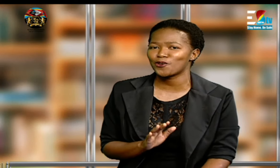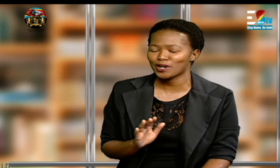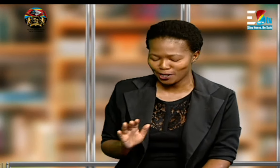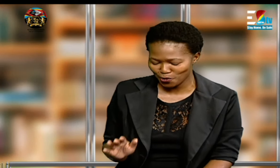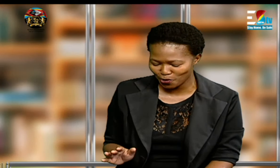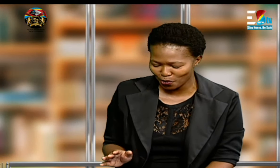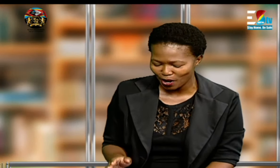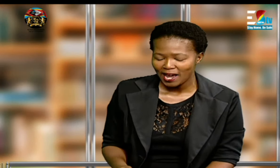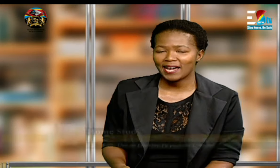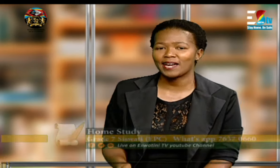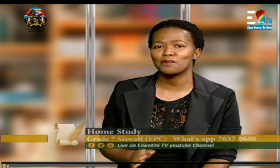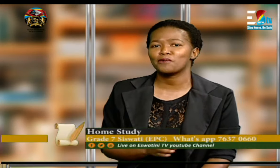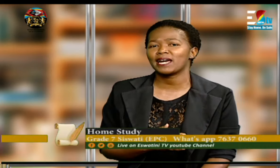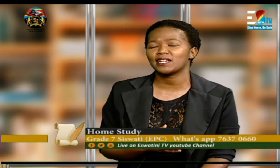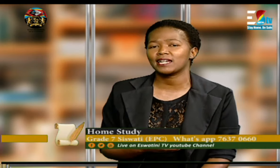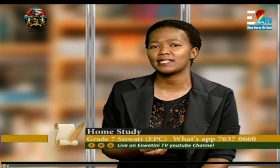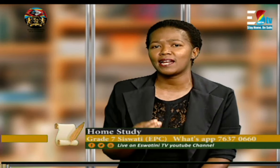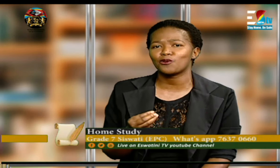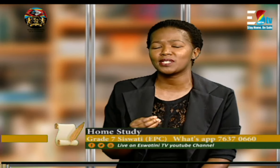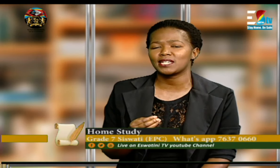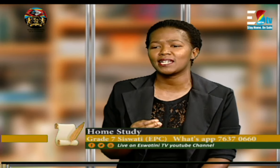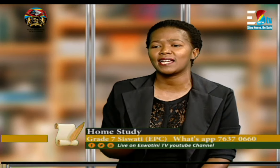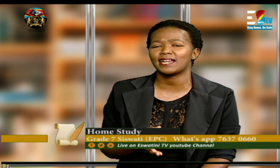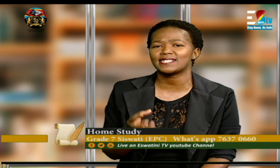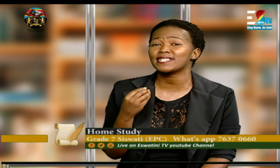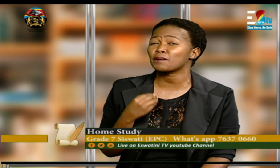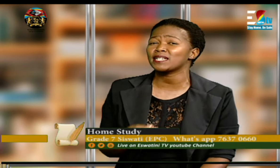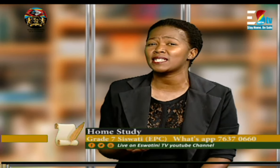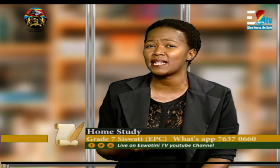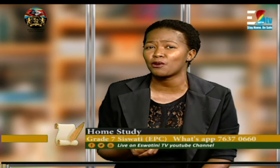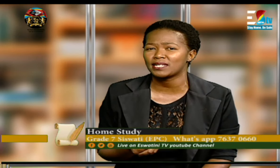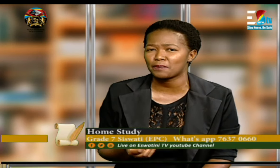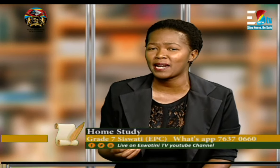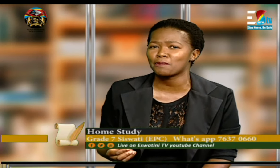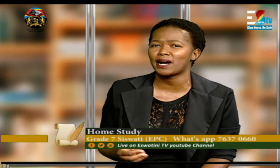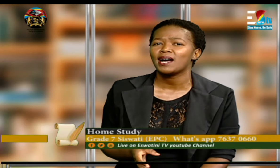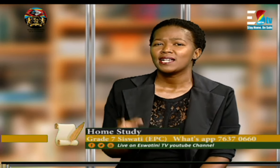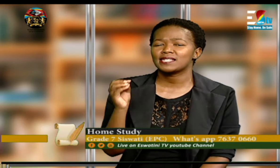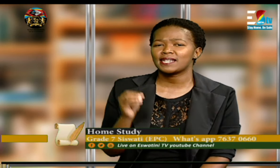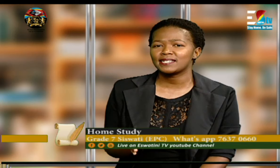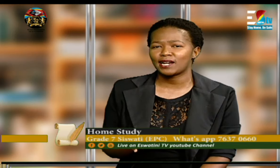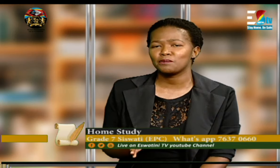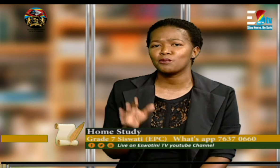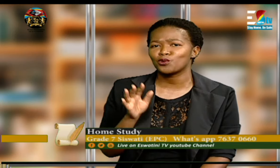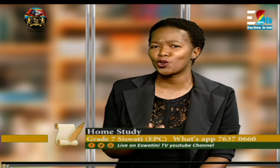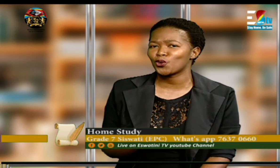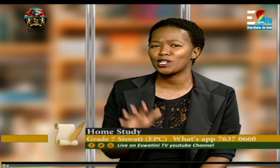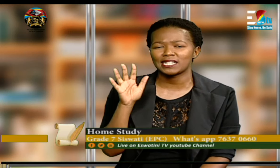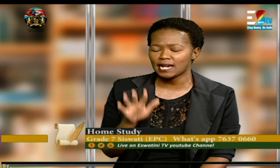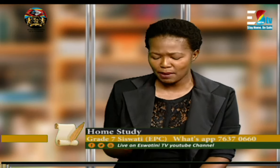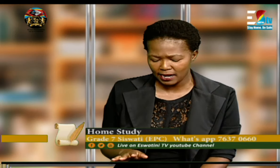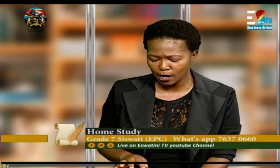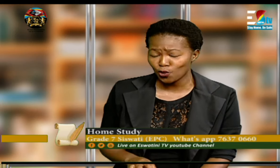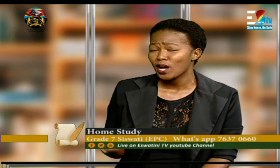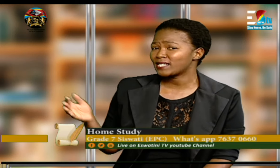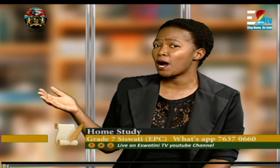ukutholile konke lokho babukeli ngicela ukuthi siyisebenzise le WhatsApp number sisende imibuto